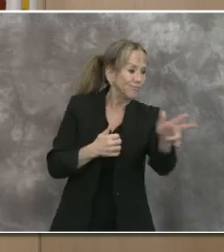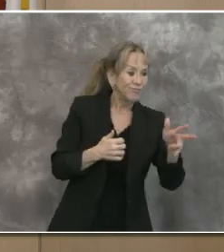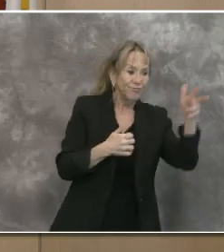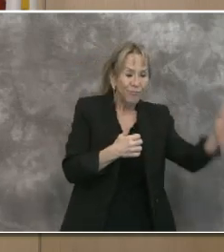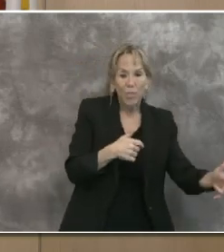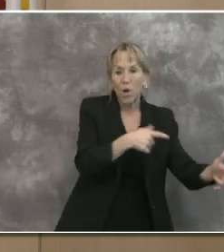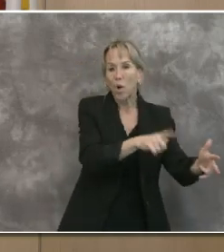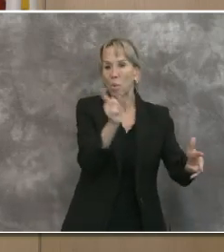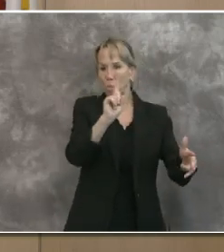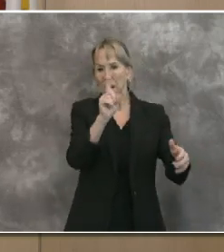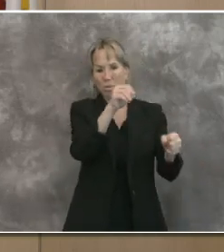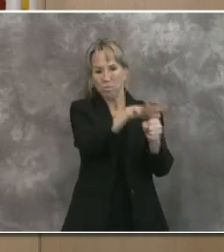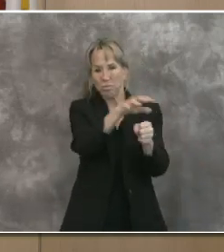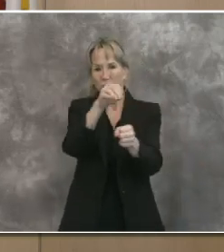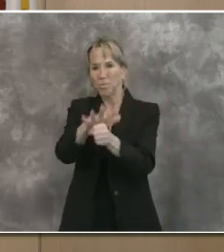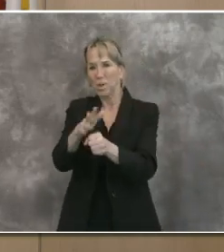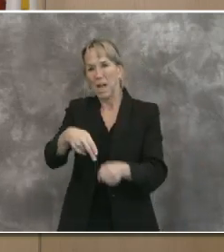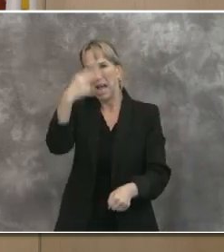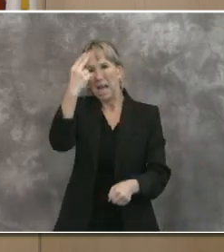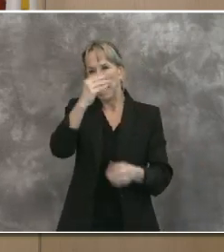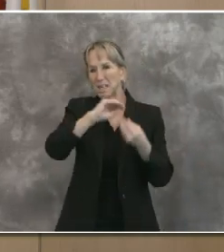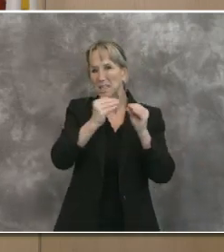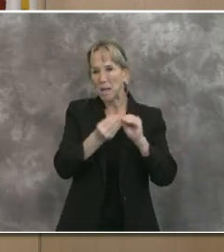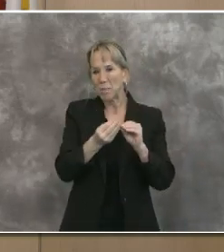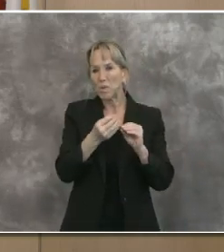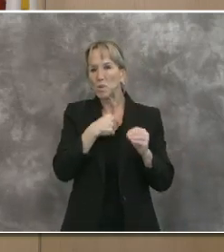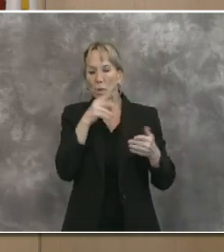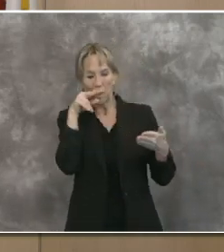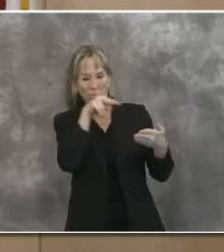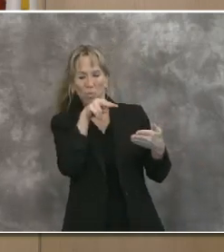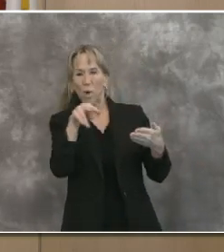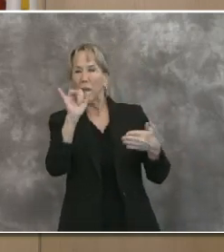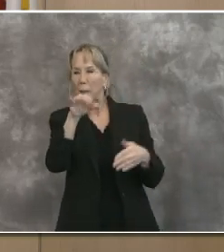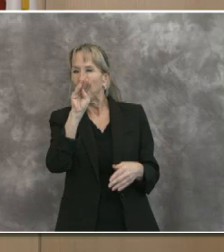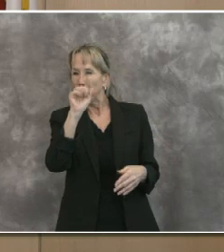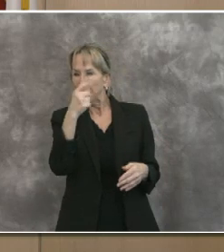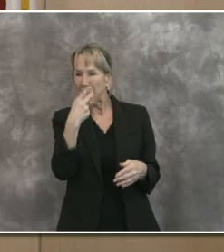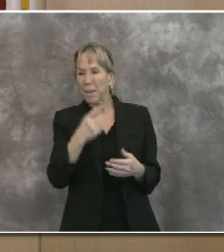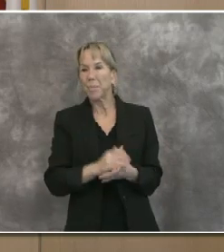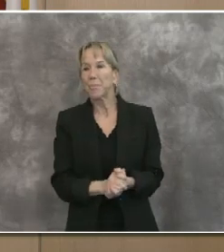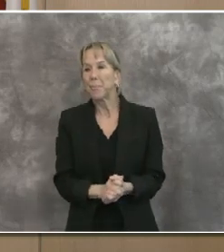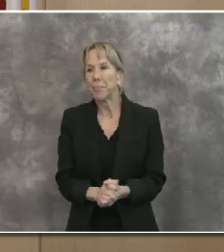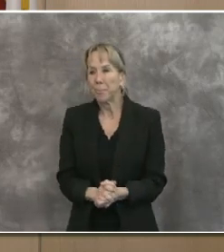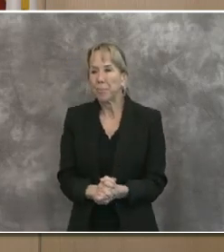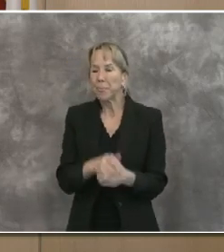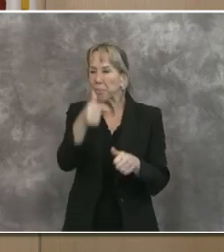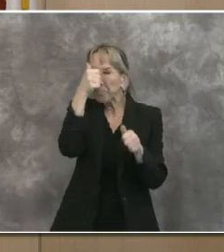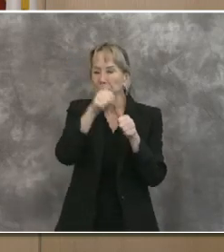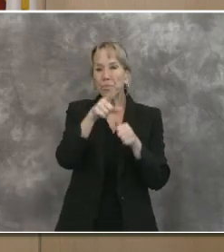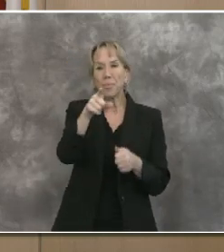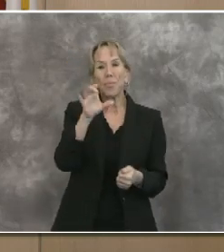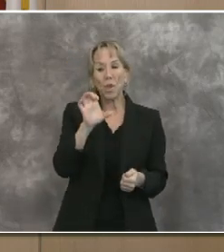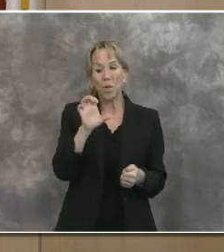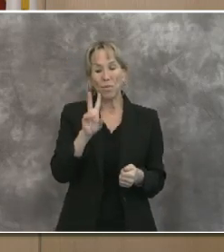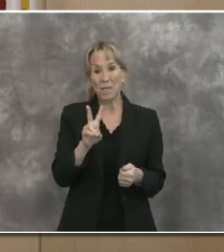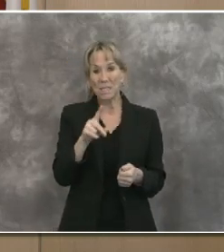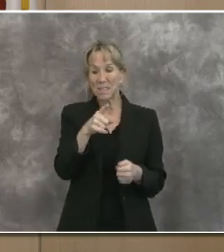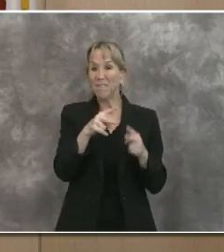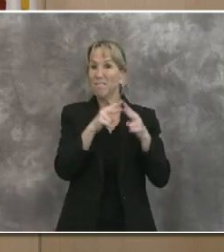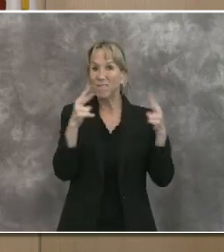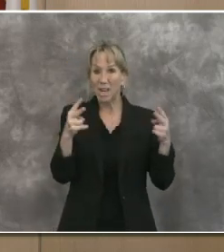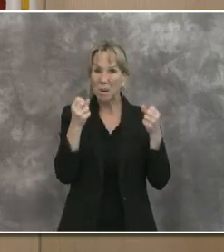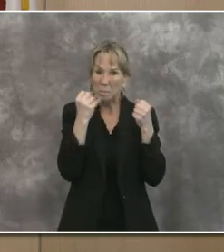needed based on that heat map. Just remember that Chula Vista is very